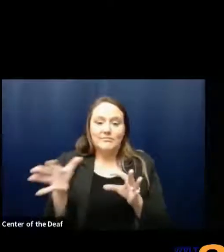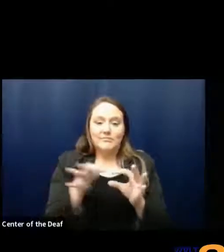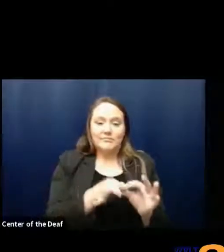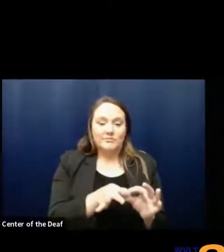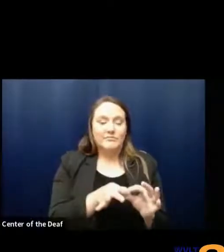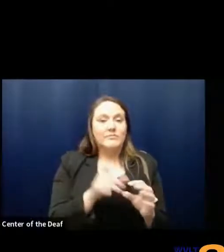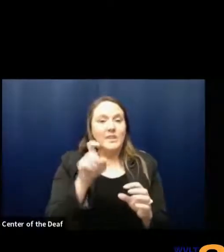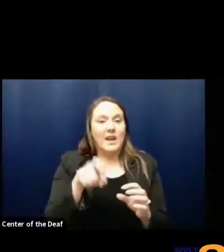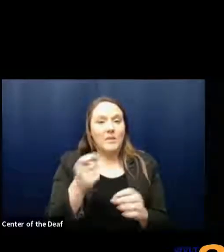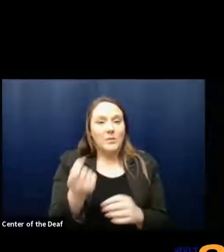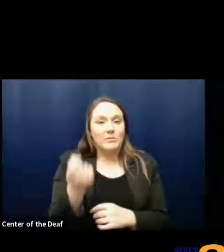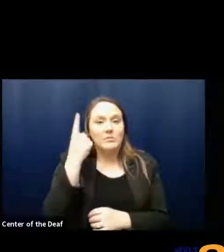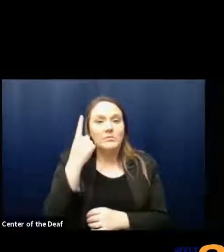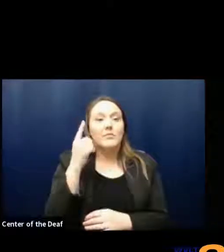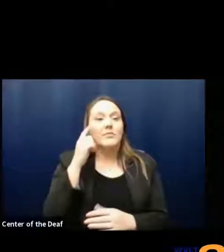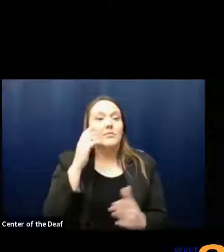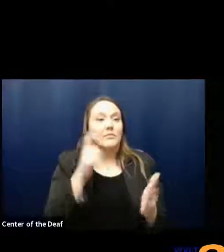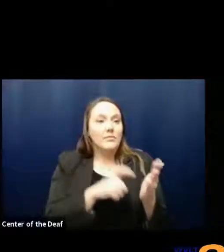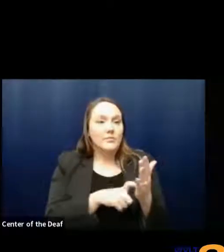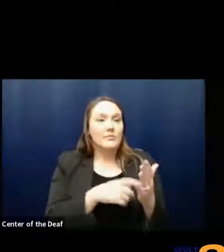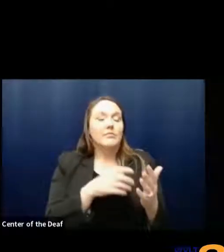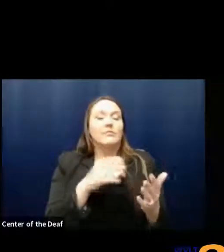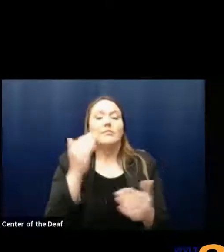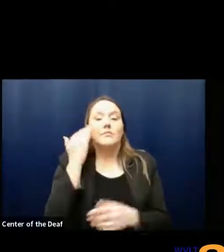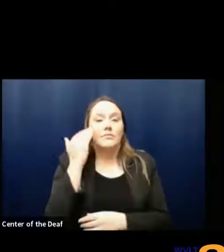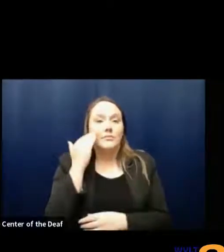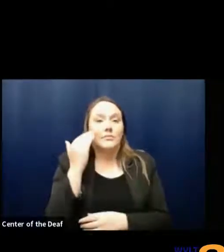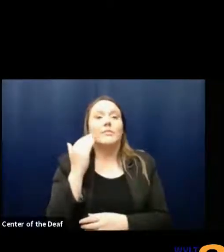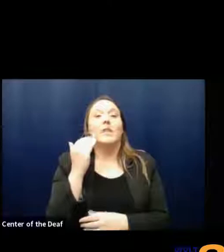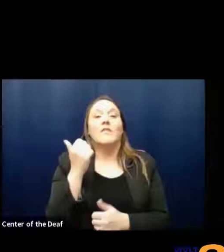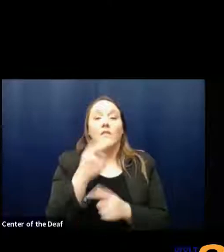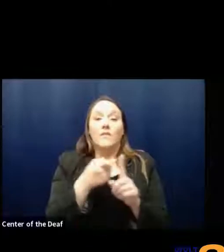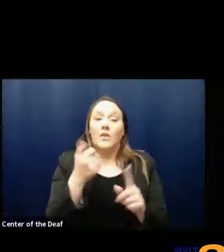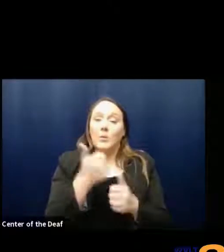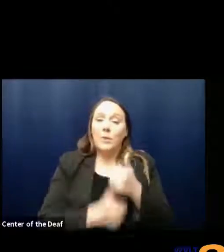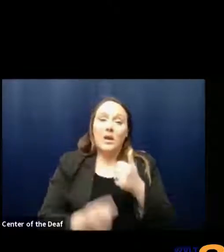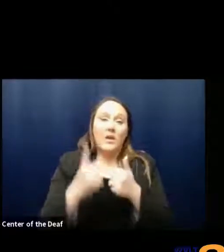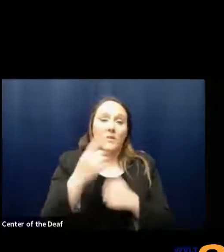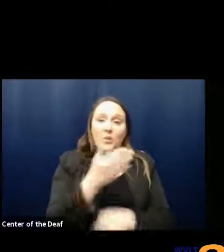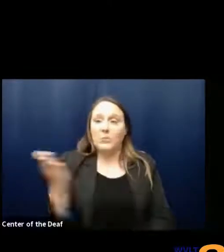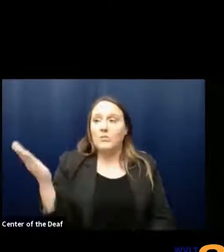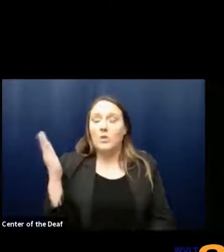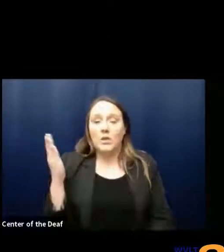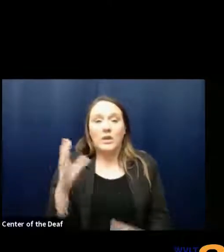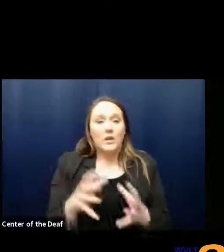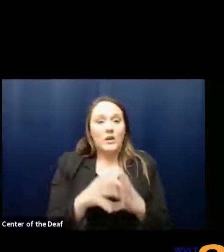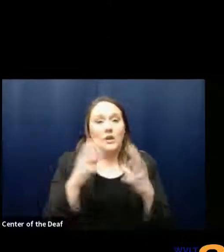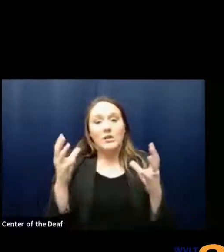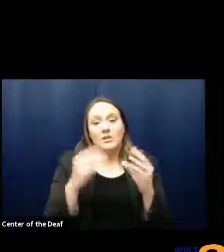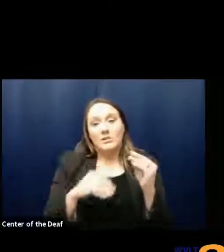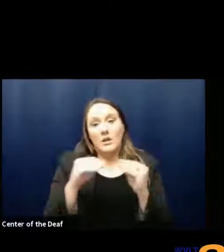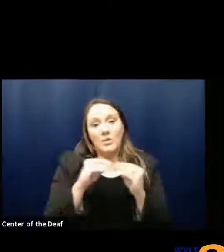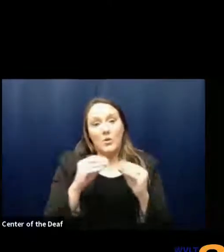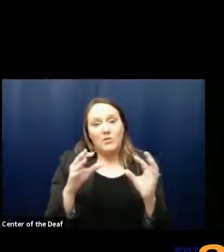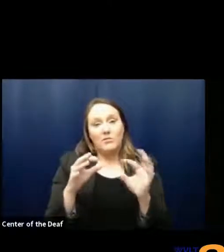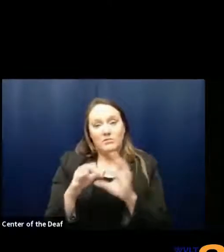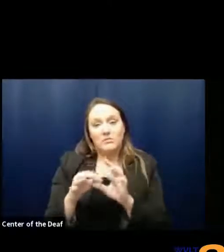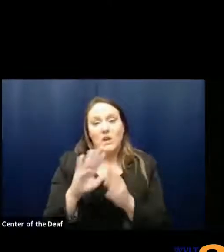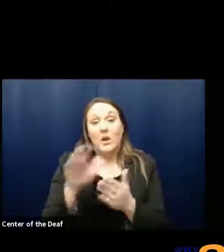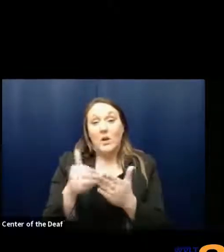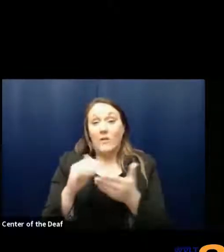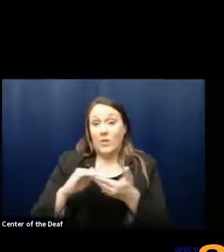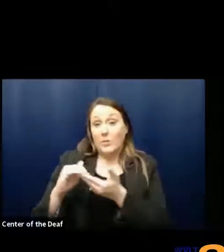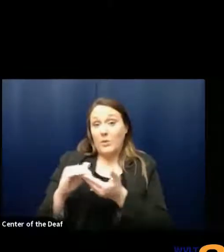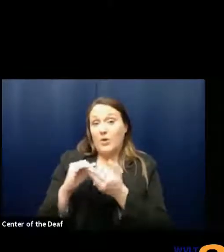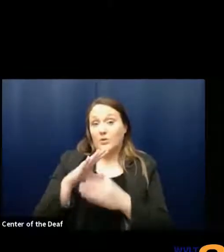be understood and acknowledged from everybody out there, that there's a lot more to go with that, and all of the partners that are involved